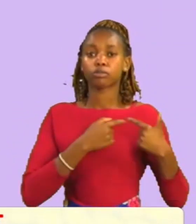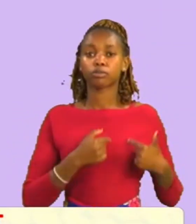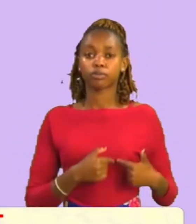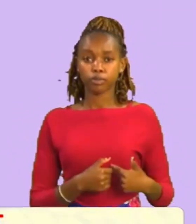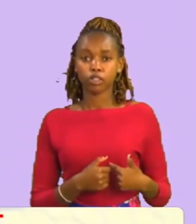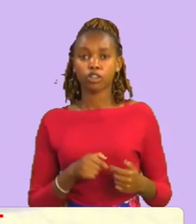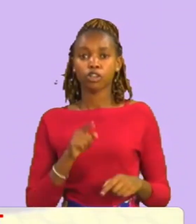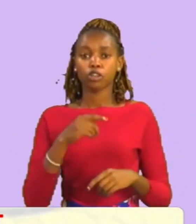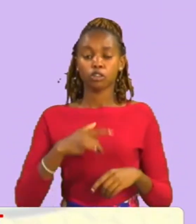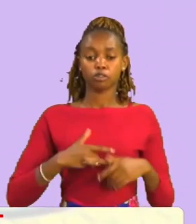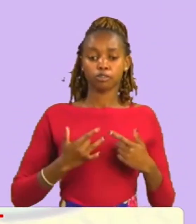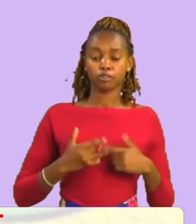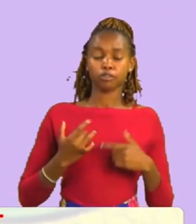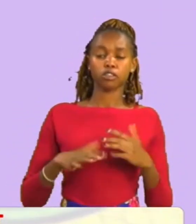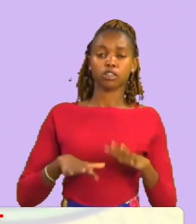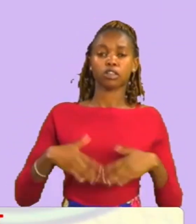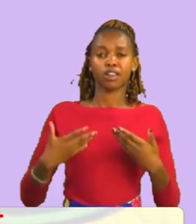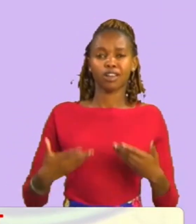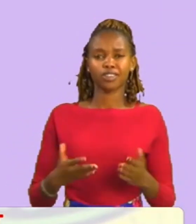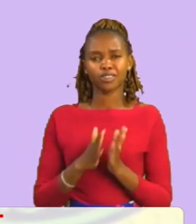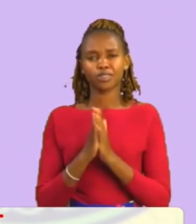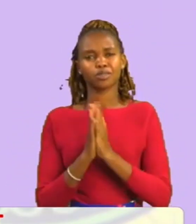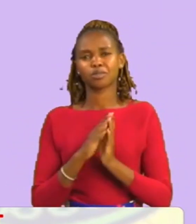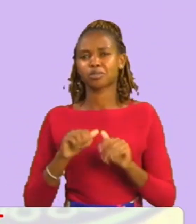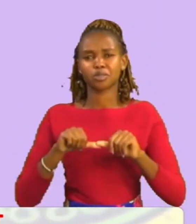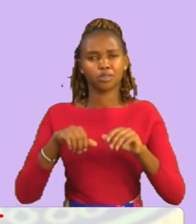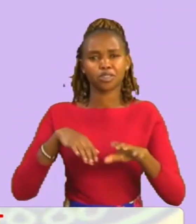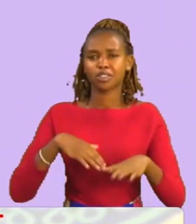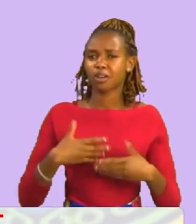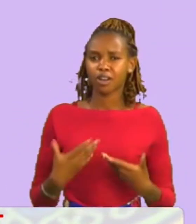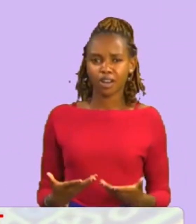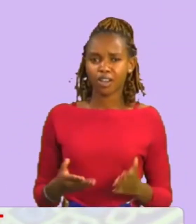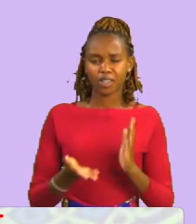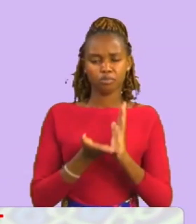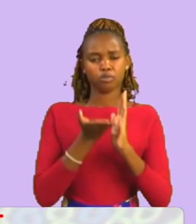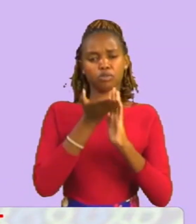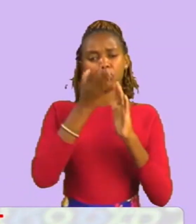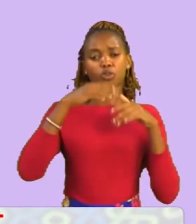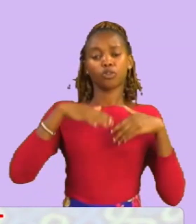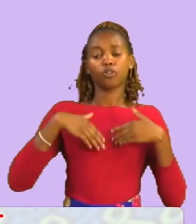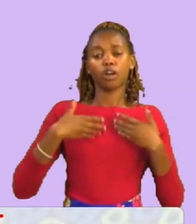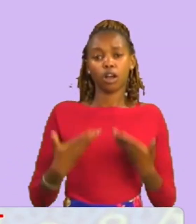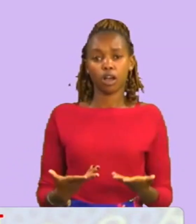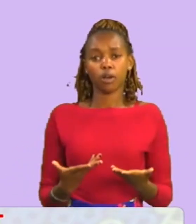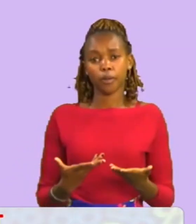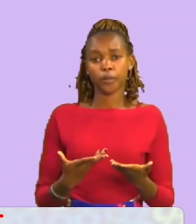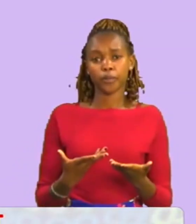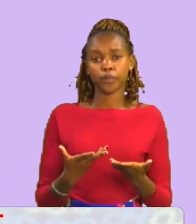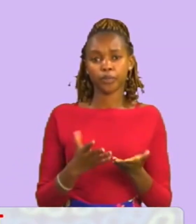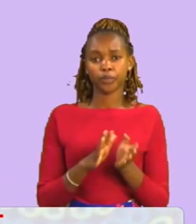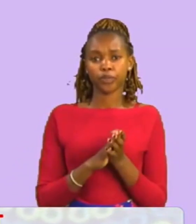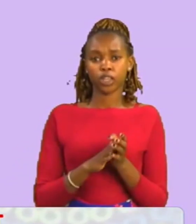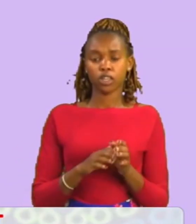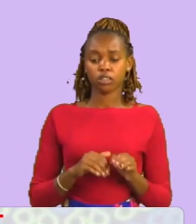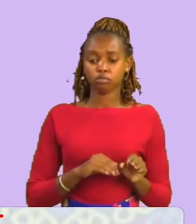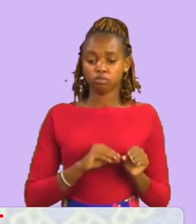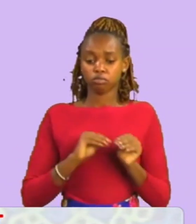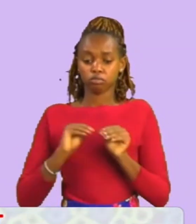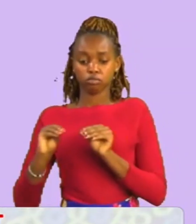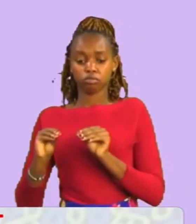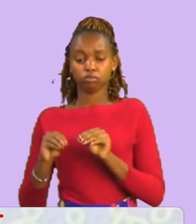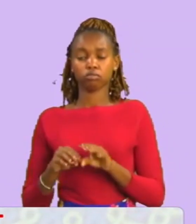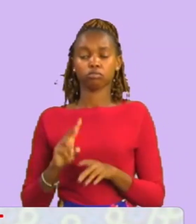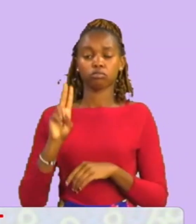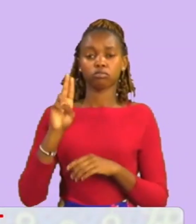feel aje story naendaje, tuta improve aje kenye nimejaribu imeshindikana, just move on. I came to